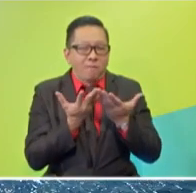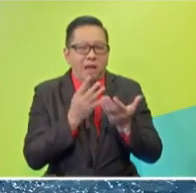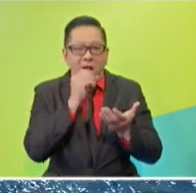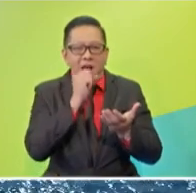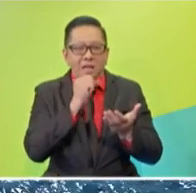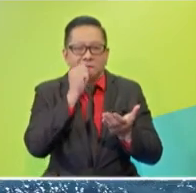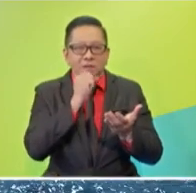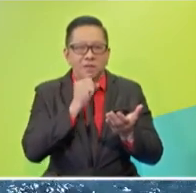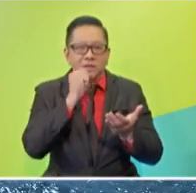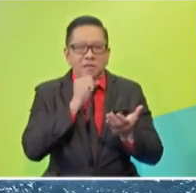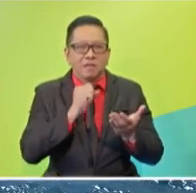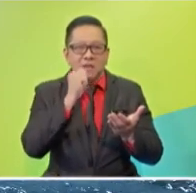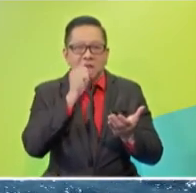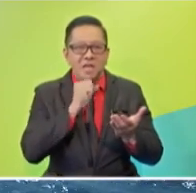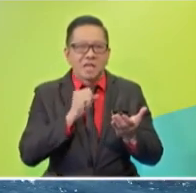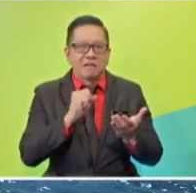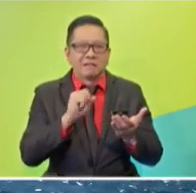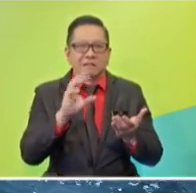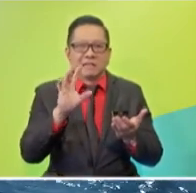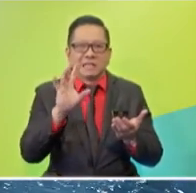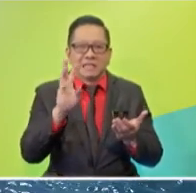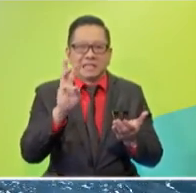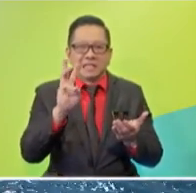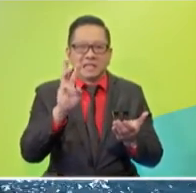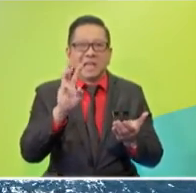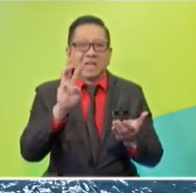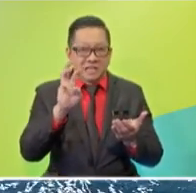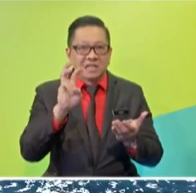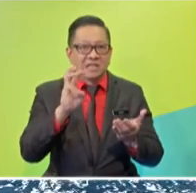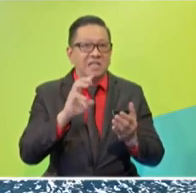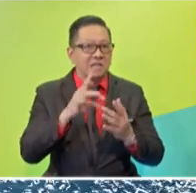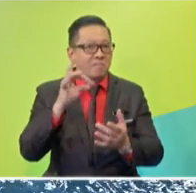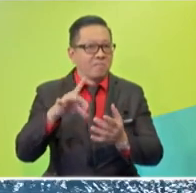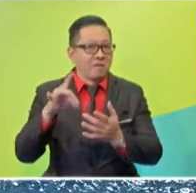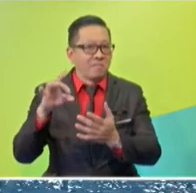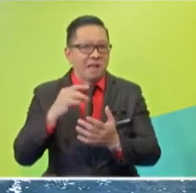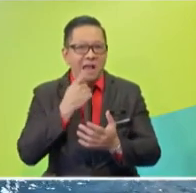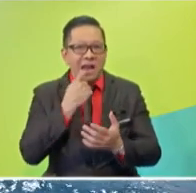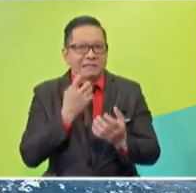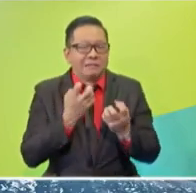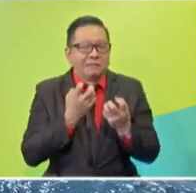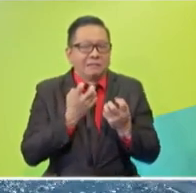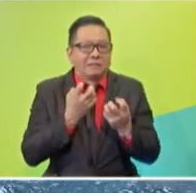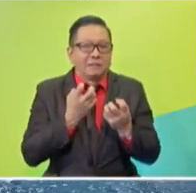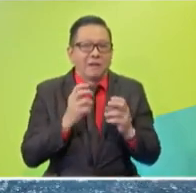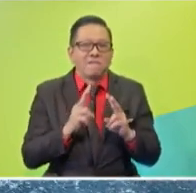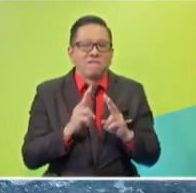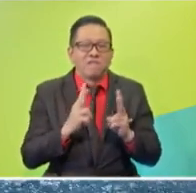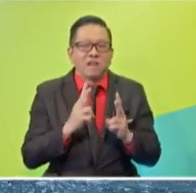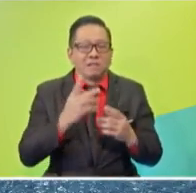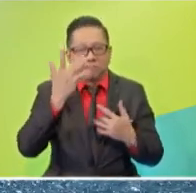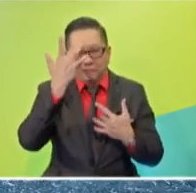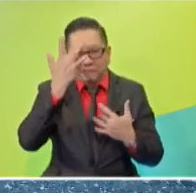eat 60 samples of freezing ice cream, your mouth freezes and you get a terrible